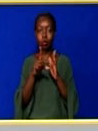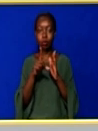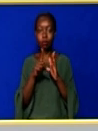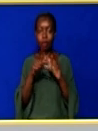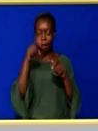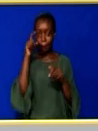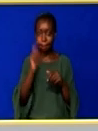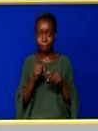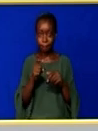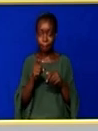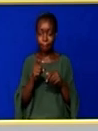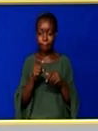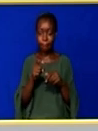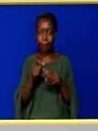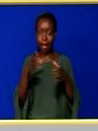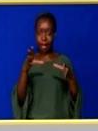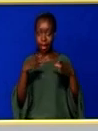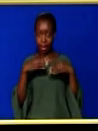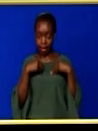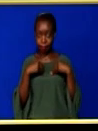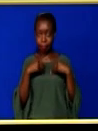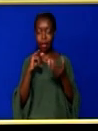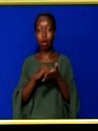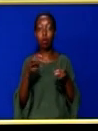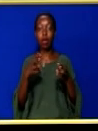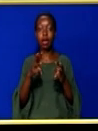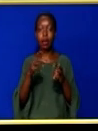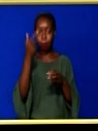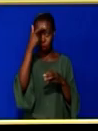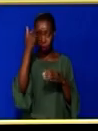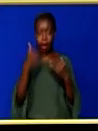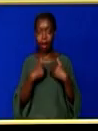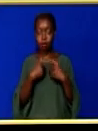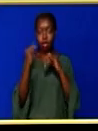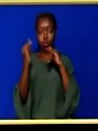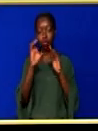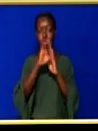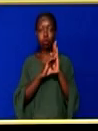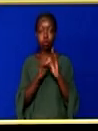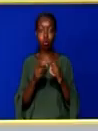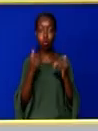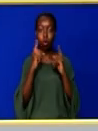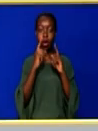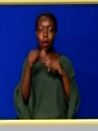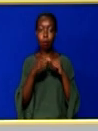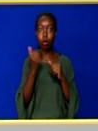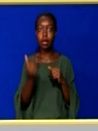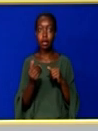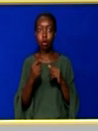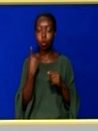must be captured the way they are because they are already in the new constitution. The constitution, yes. So we are talking of a child